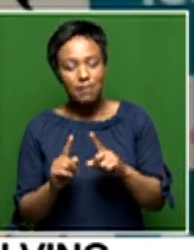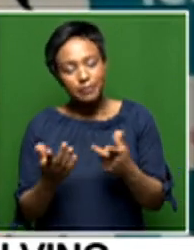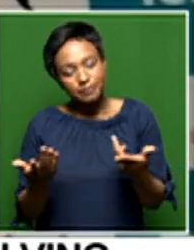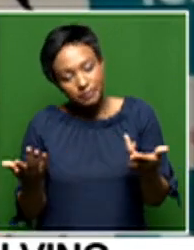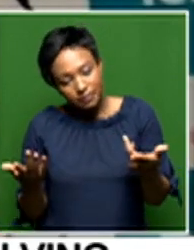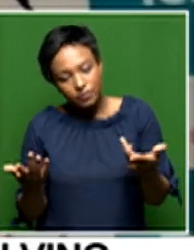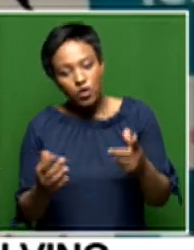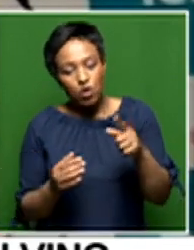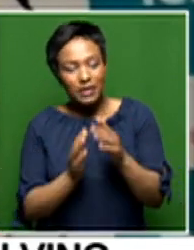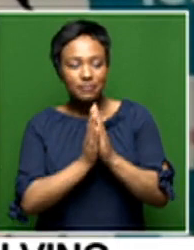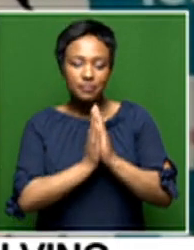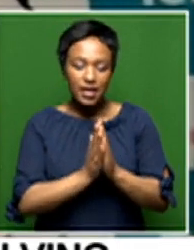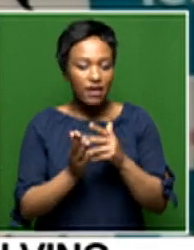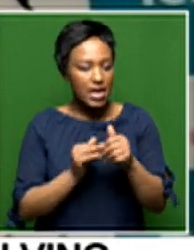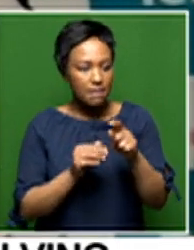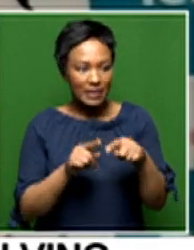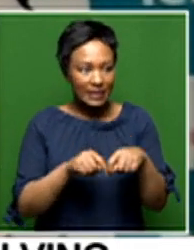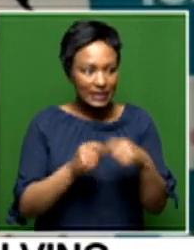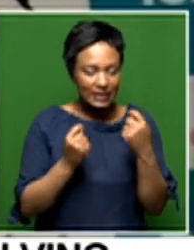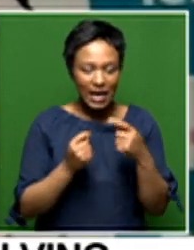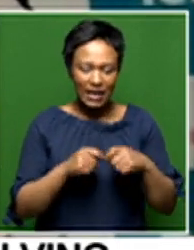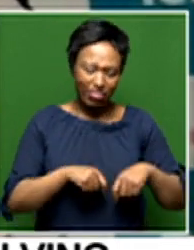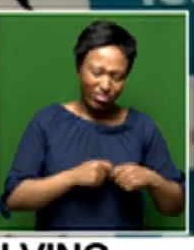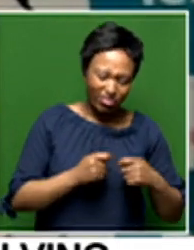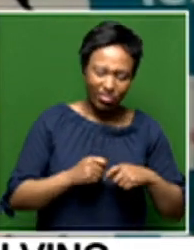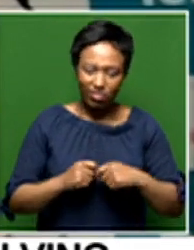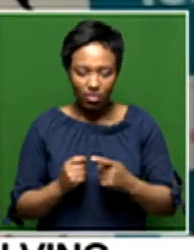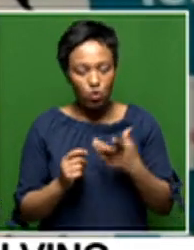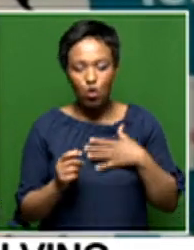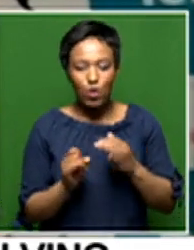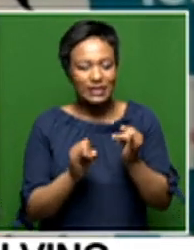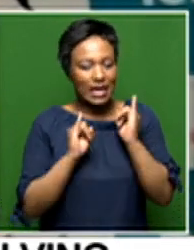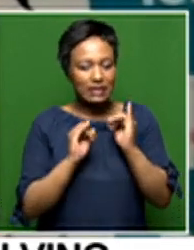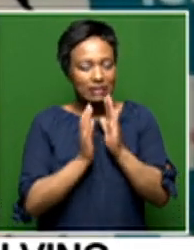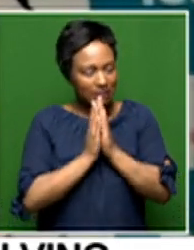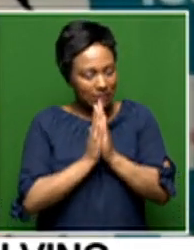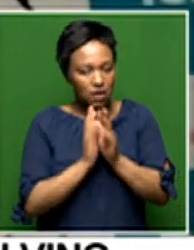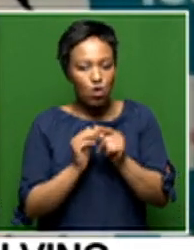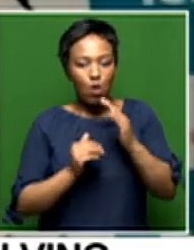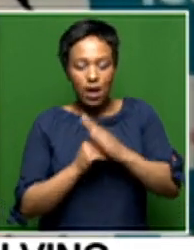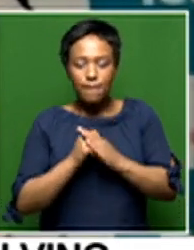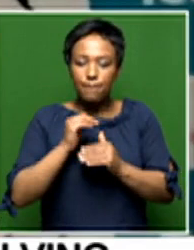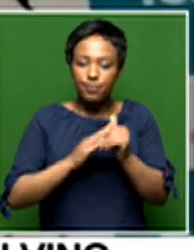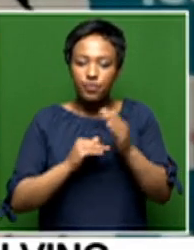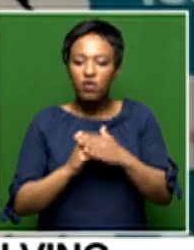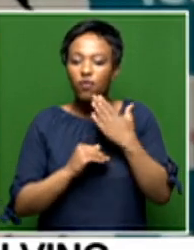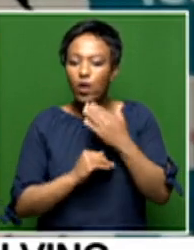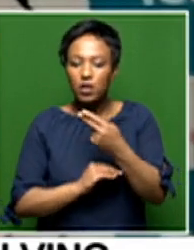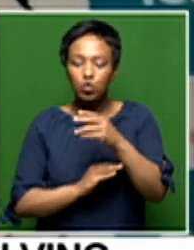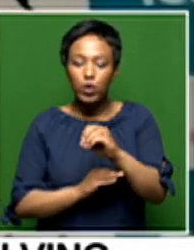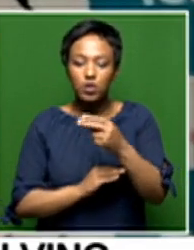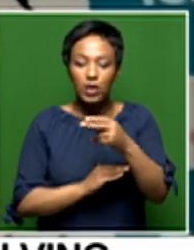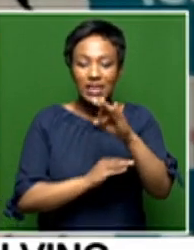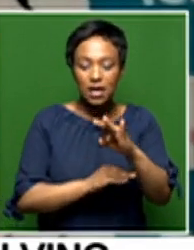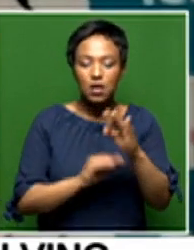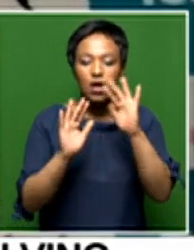need to pray that nobody gets injured and no serious injuries occurs because, by the way, we're building for 2023 Netball World Cup, so